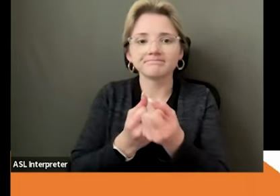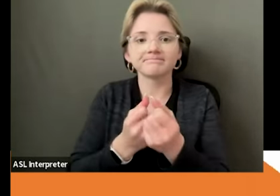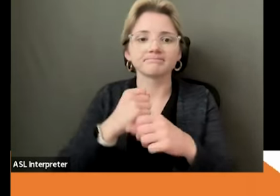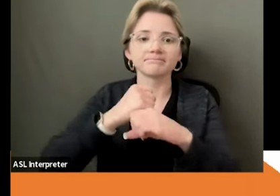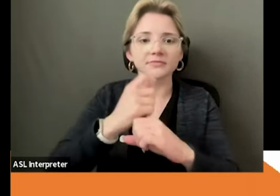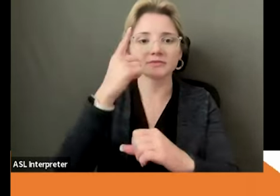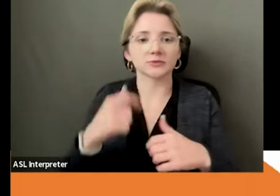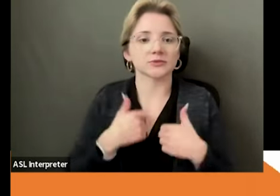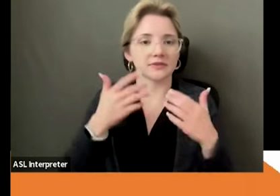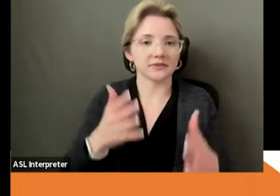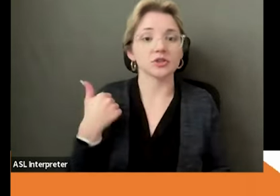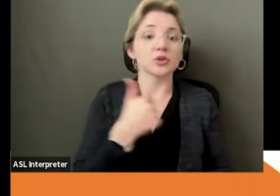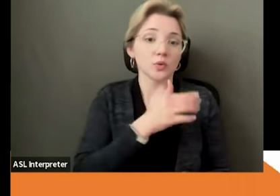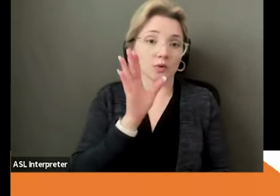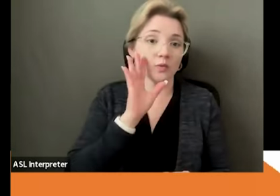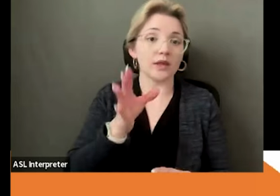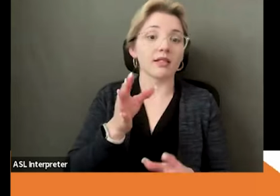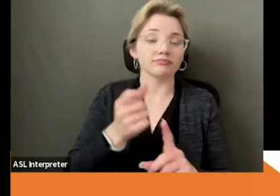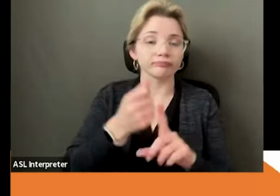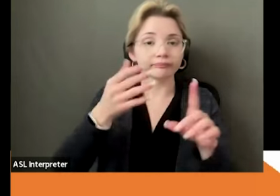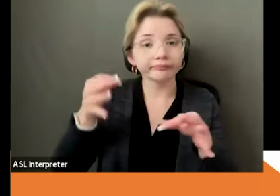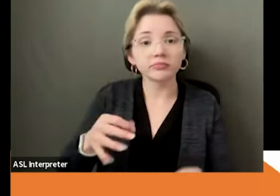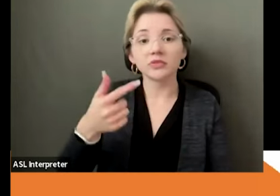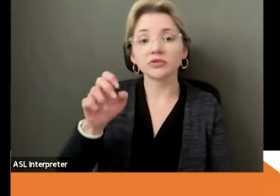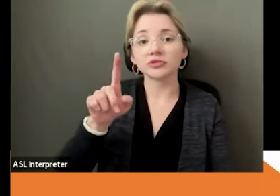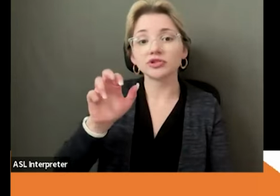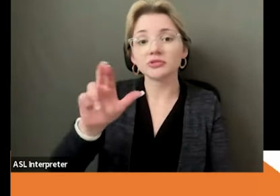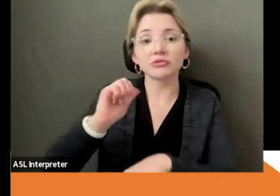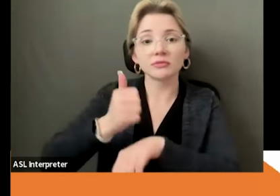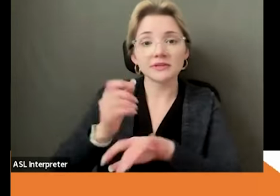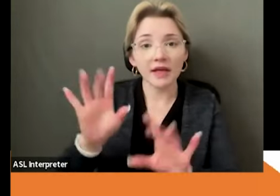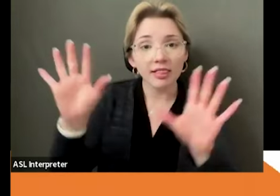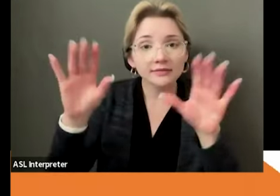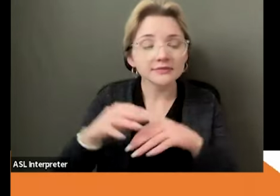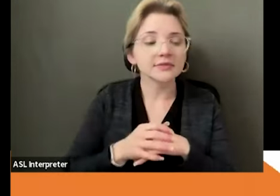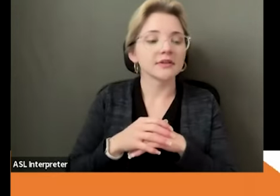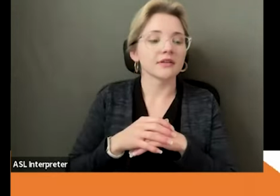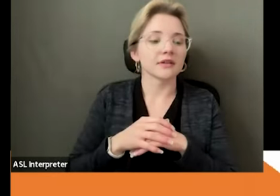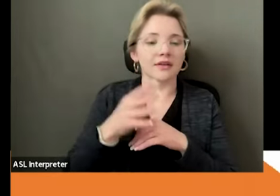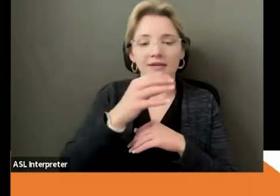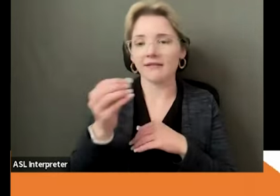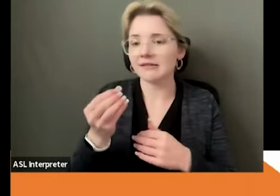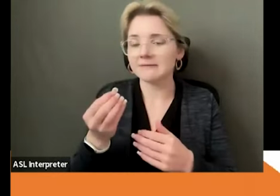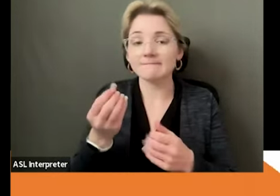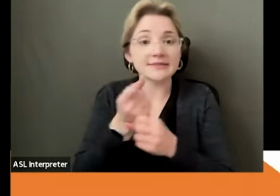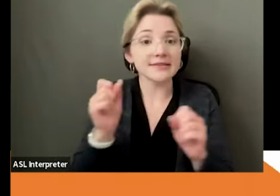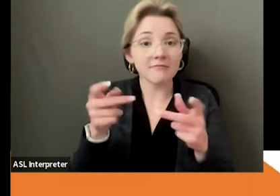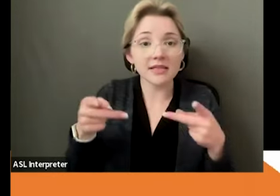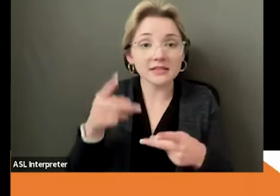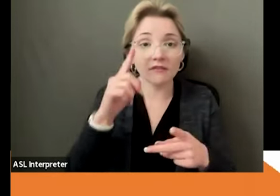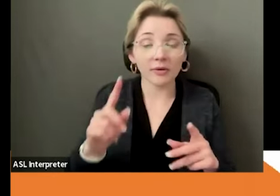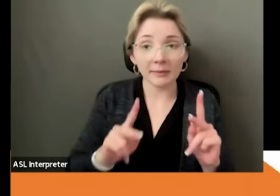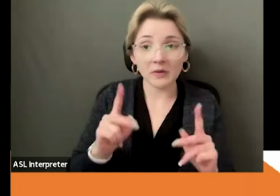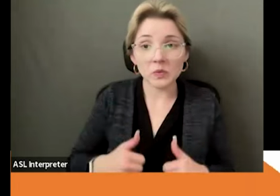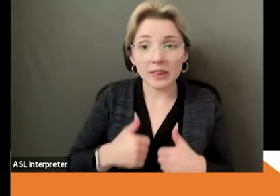talk about gender-based violence. We talk about the intersection of gender-based violence and housing and safe housing. We talk